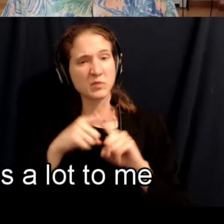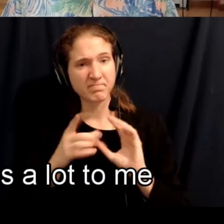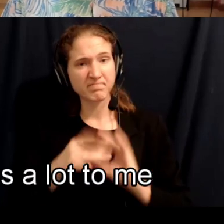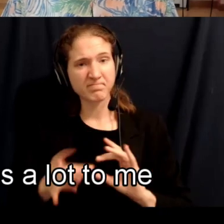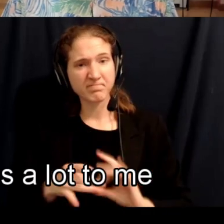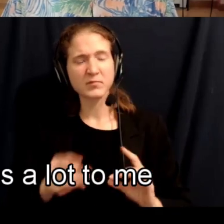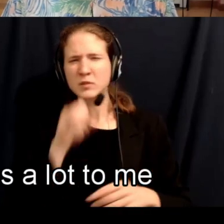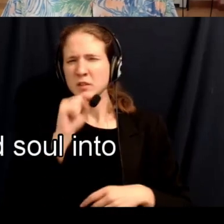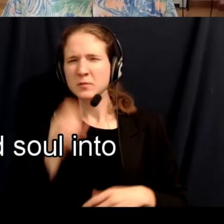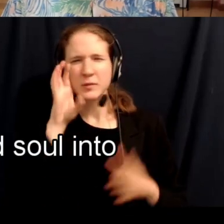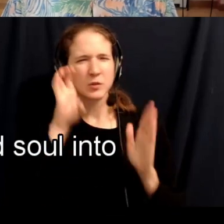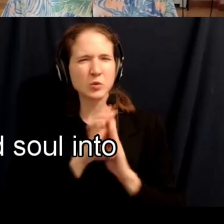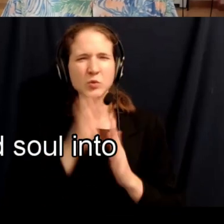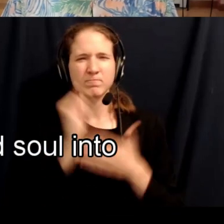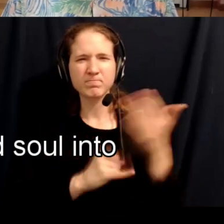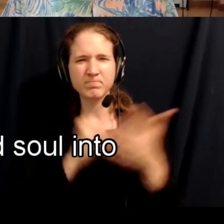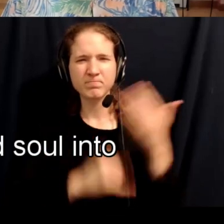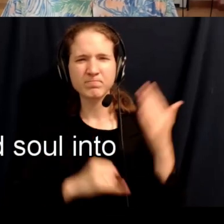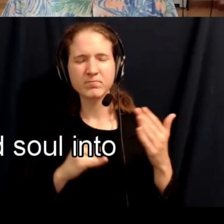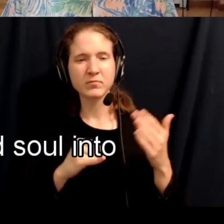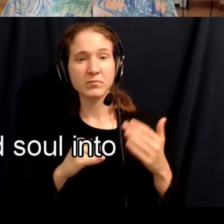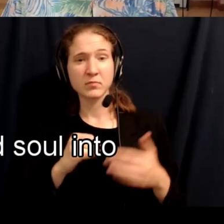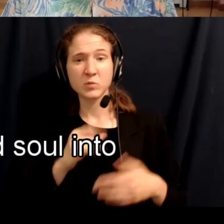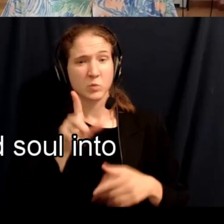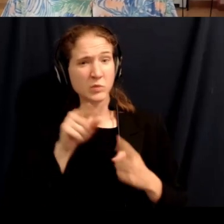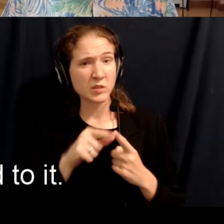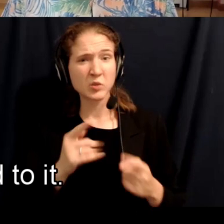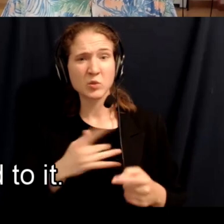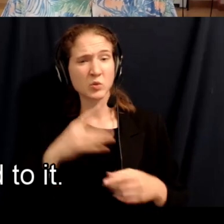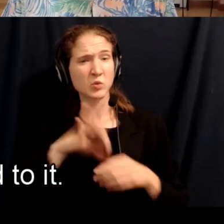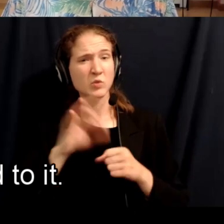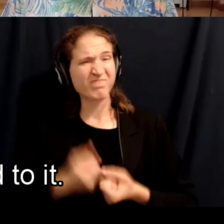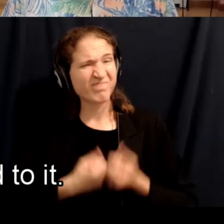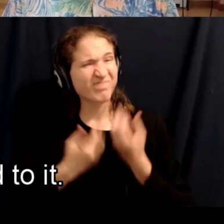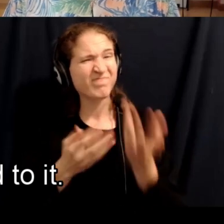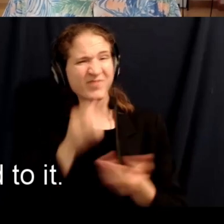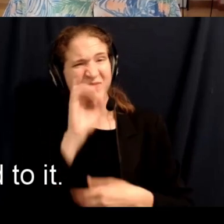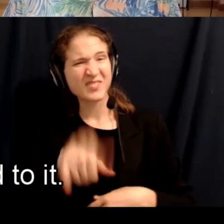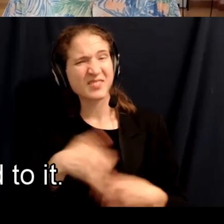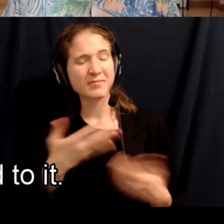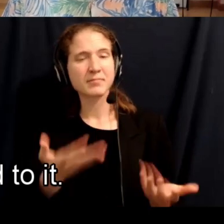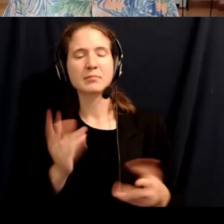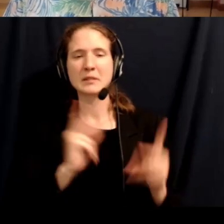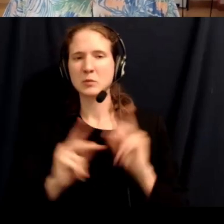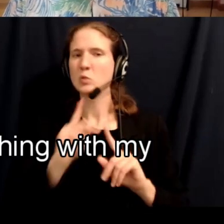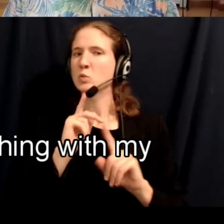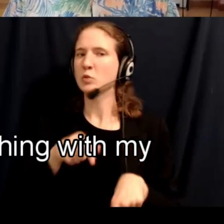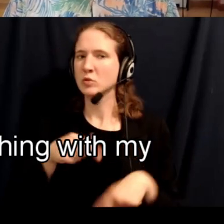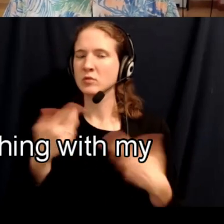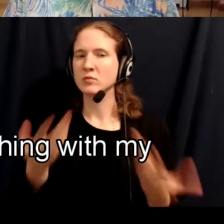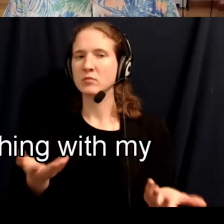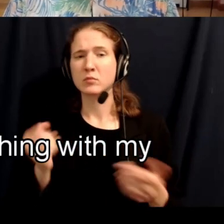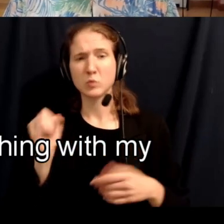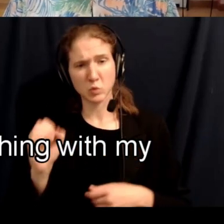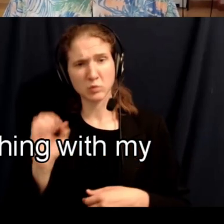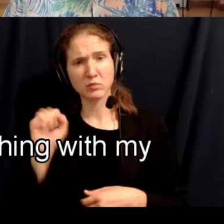always, means a lot to me when, Sure. when I put my heart and soul into something and people respond to it. So I mean, I